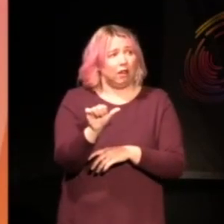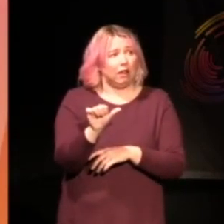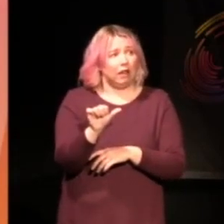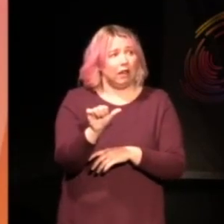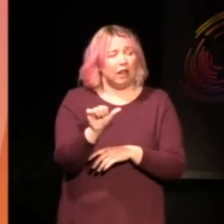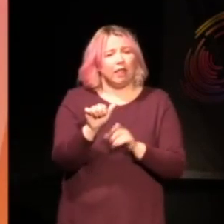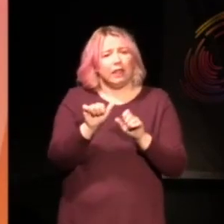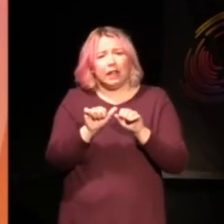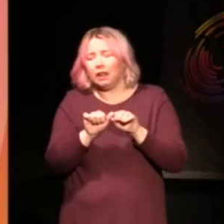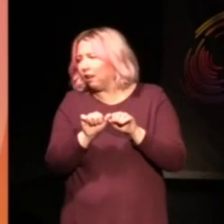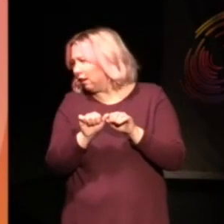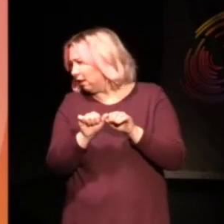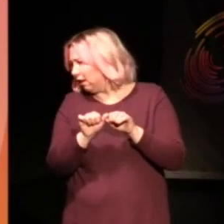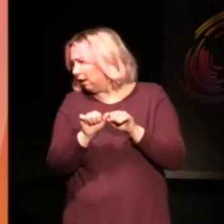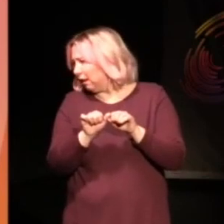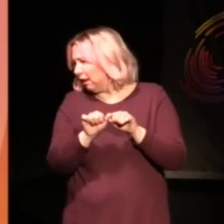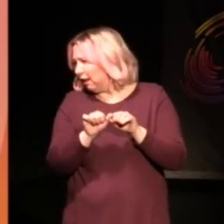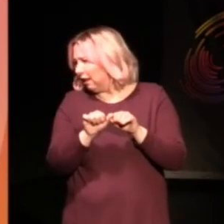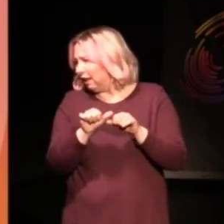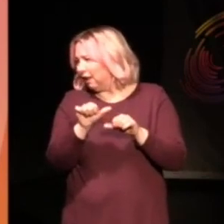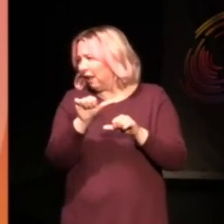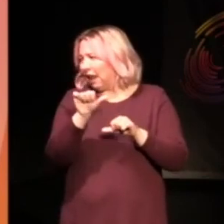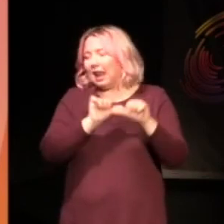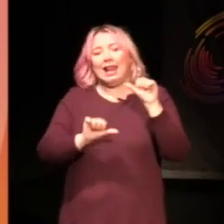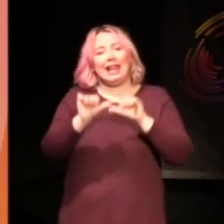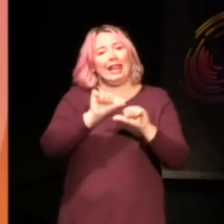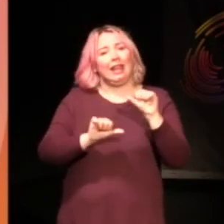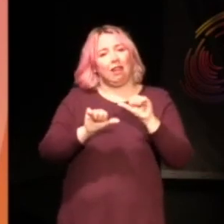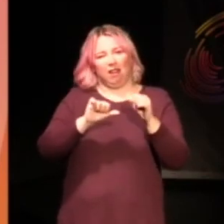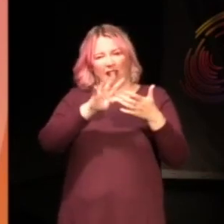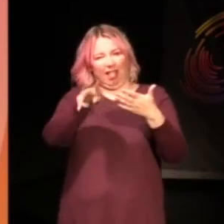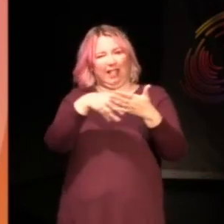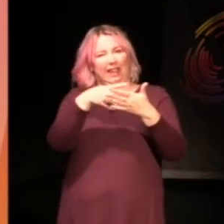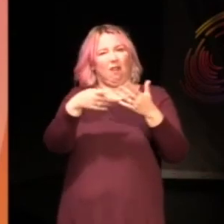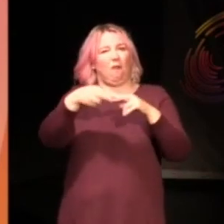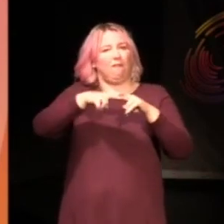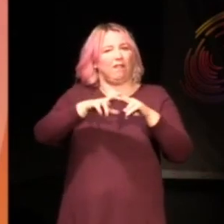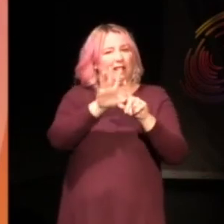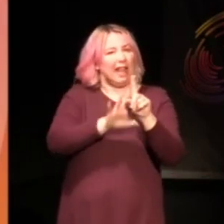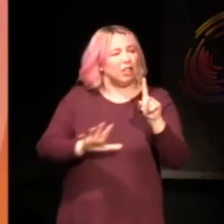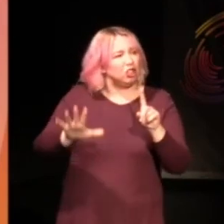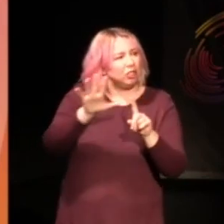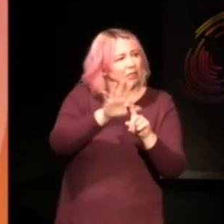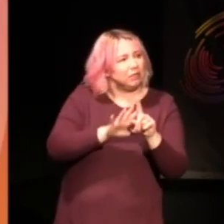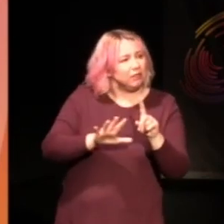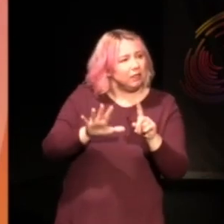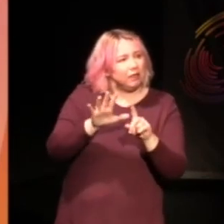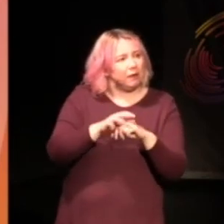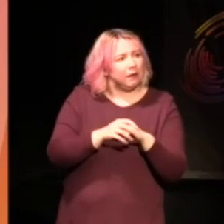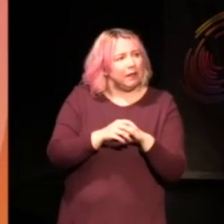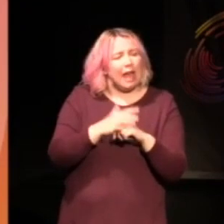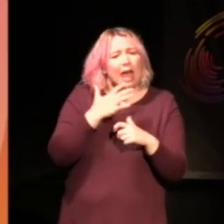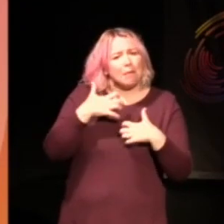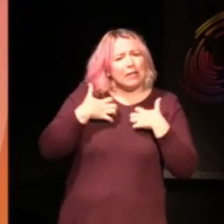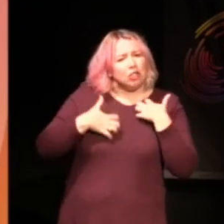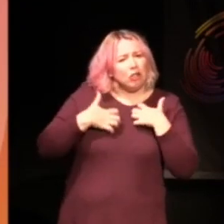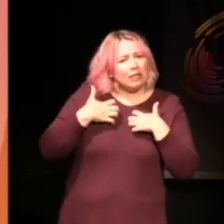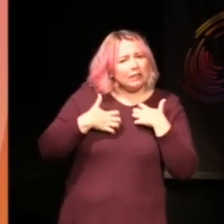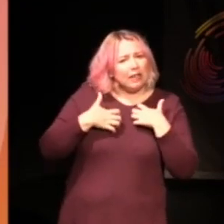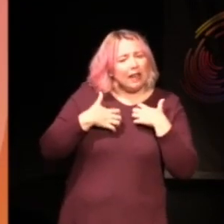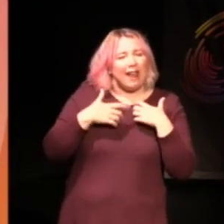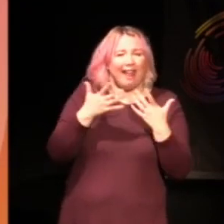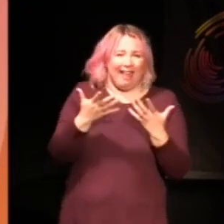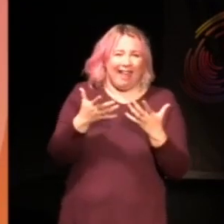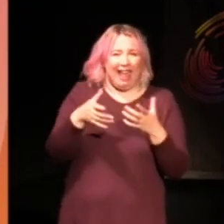and it's a result of the work we're doing in Africa and Kenya at the moment to look at community. So I'm very interested in the science